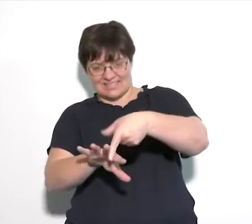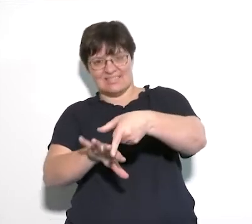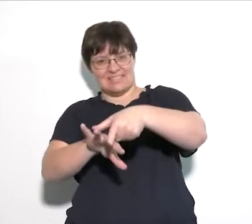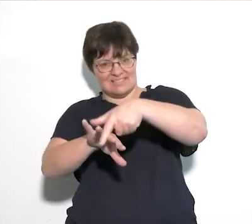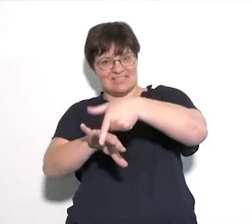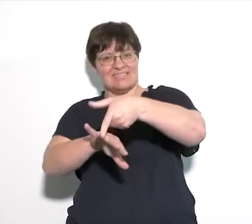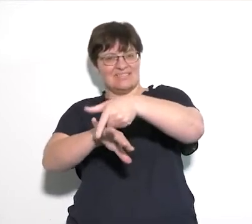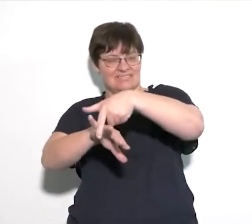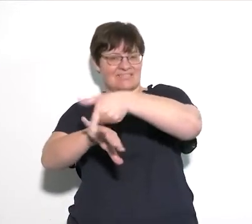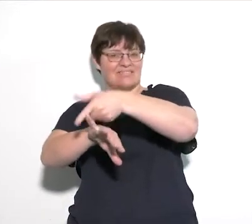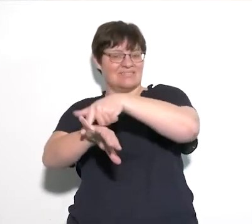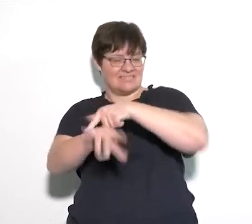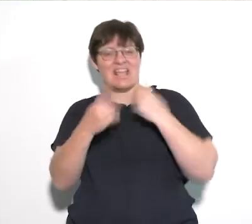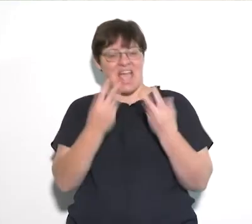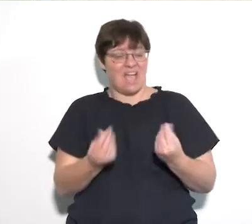like this.